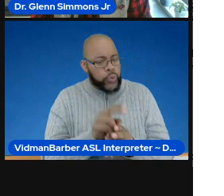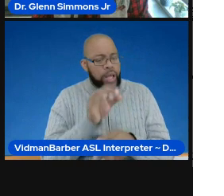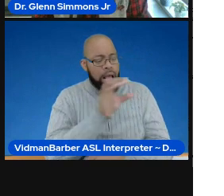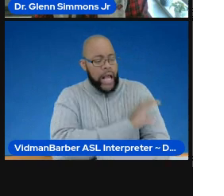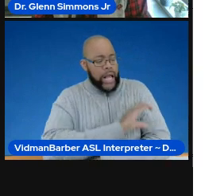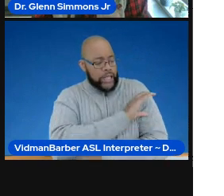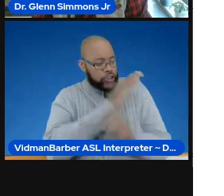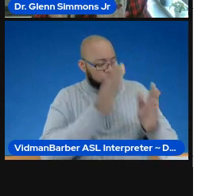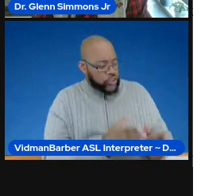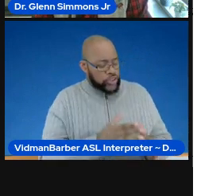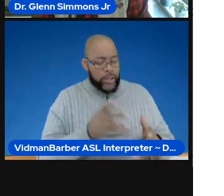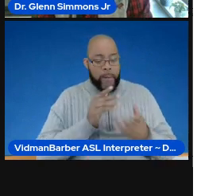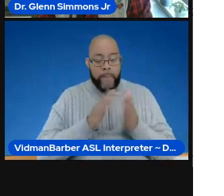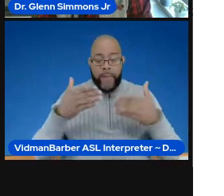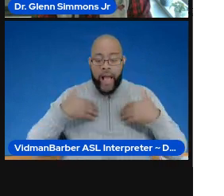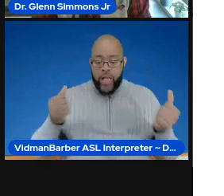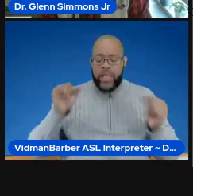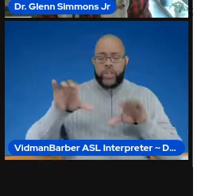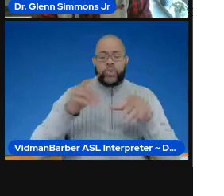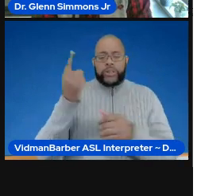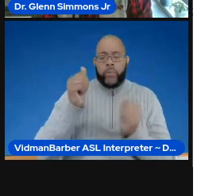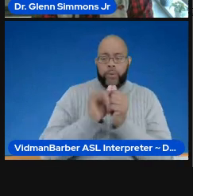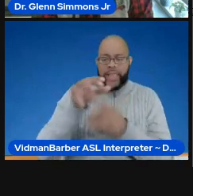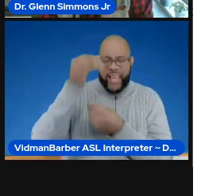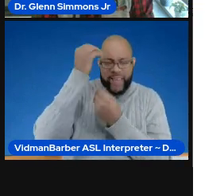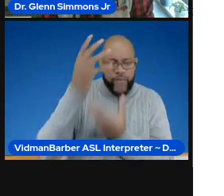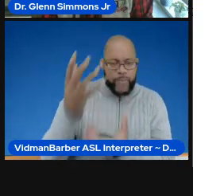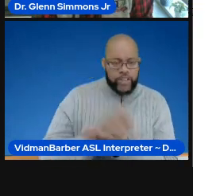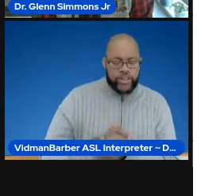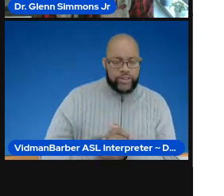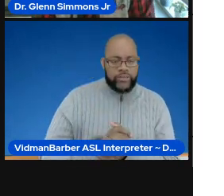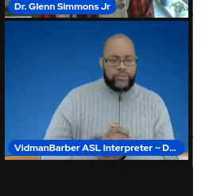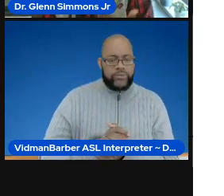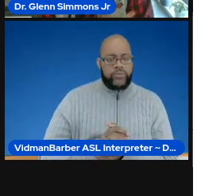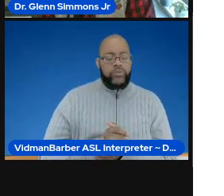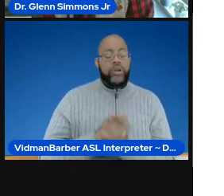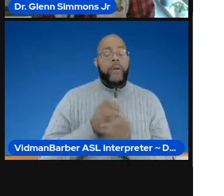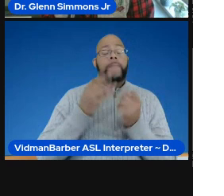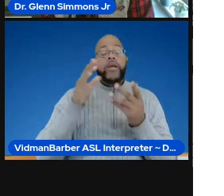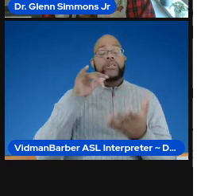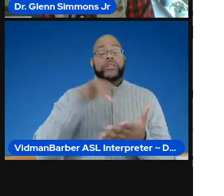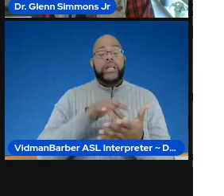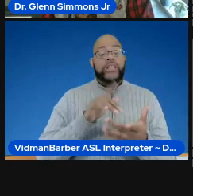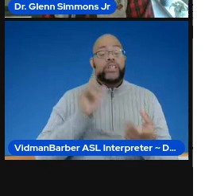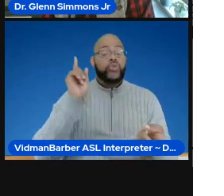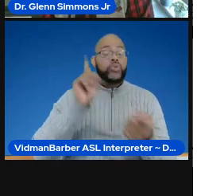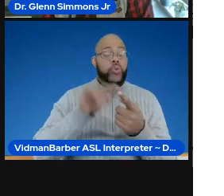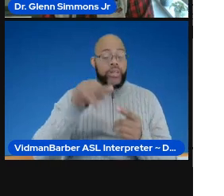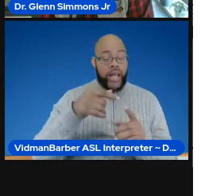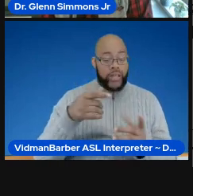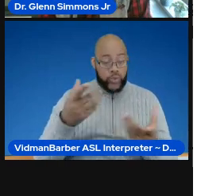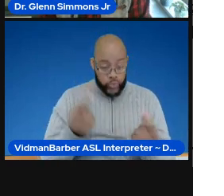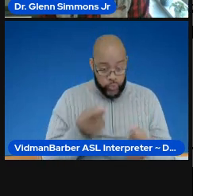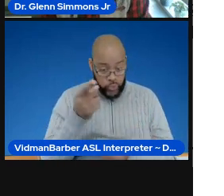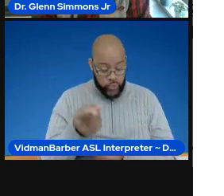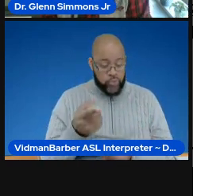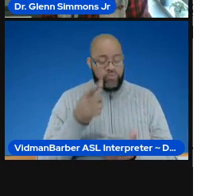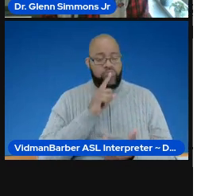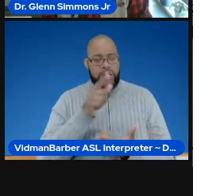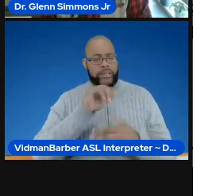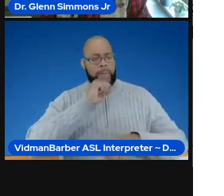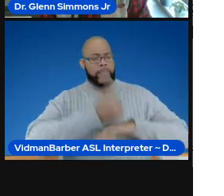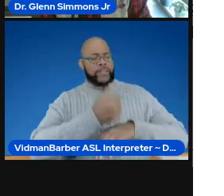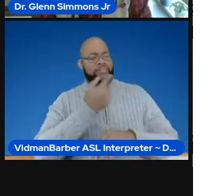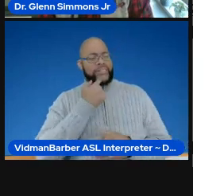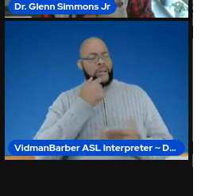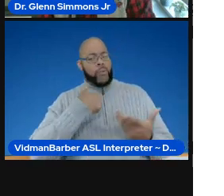and the public health folks could actually do something with the information. And so what a lot of studies up until this point were doing, they were basically just saying,